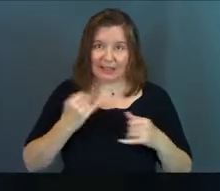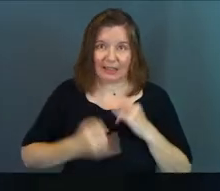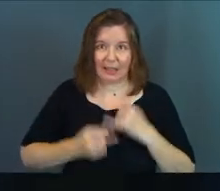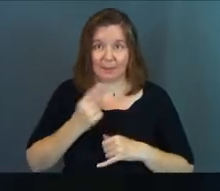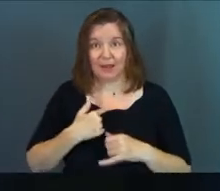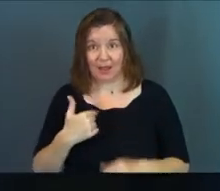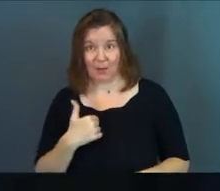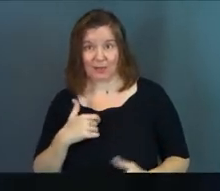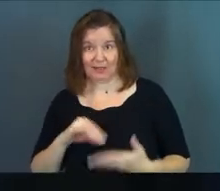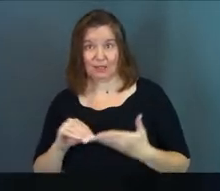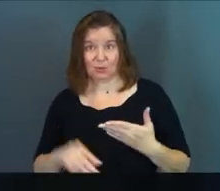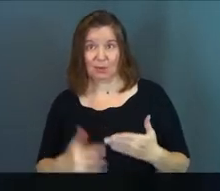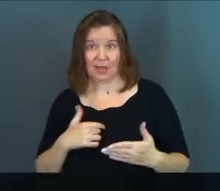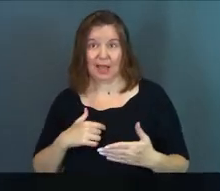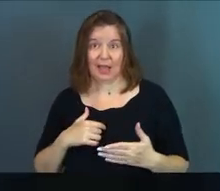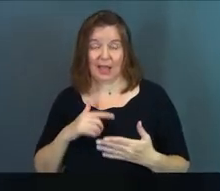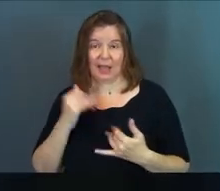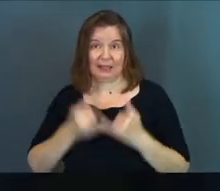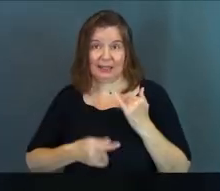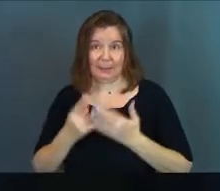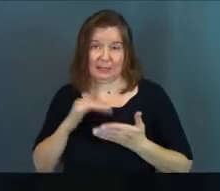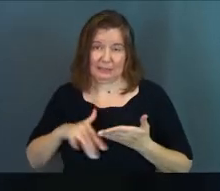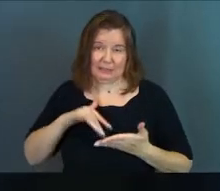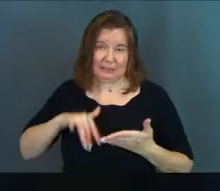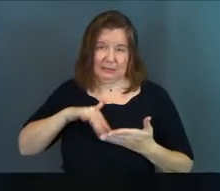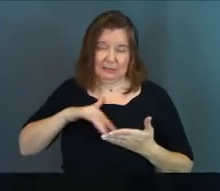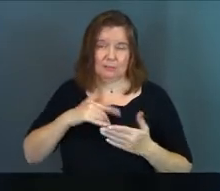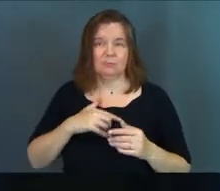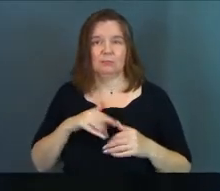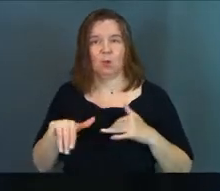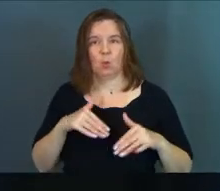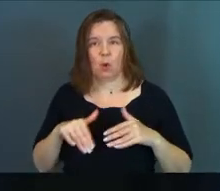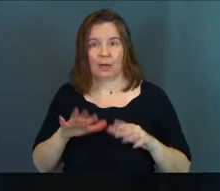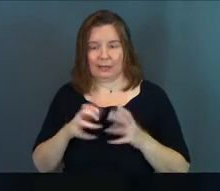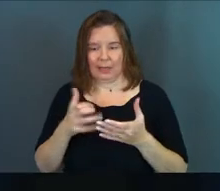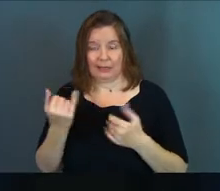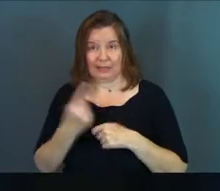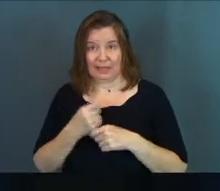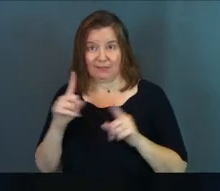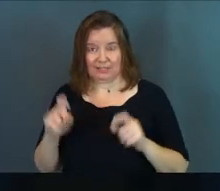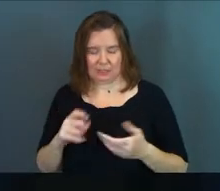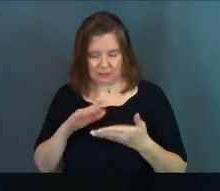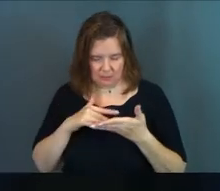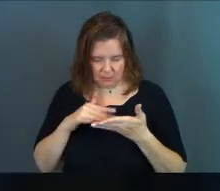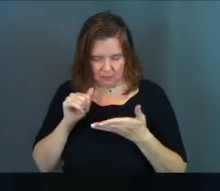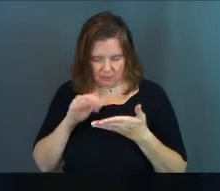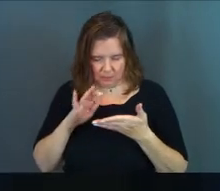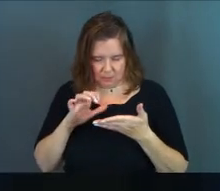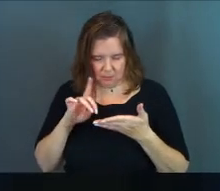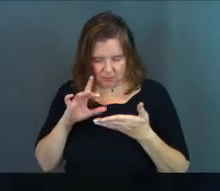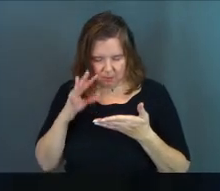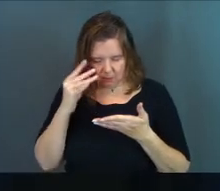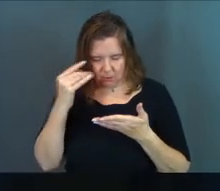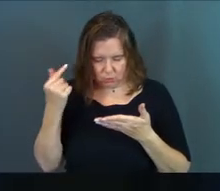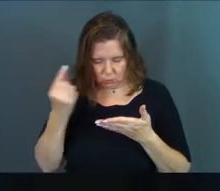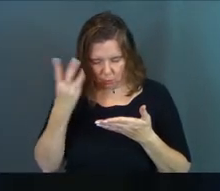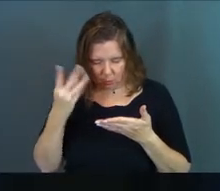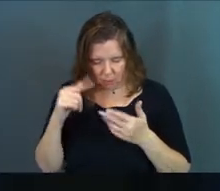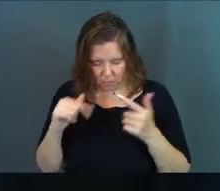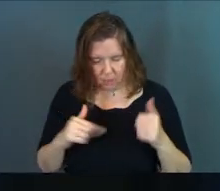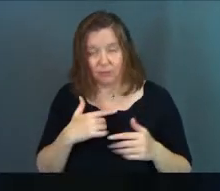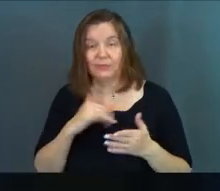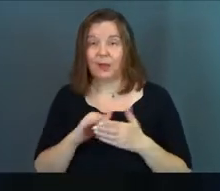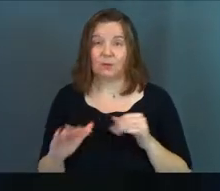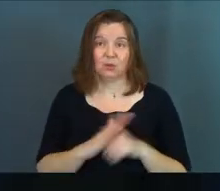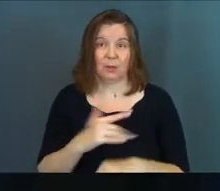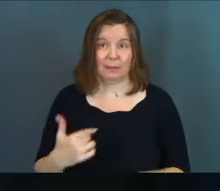saying? I was a crammer, okay? I was the student walking to class the day of the test, like A, B, C, George Washington. You know what I mean? That